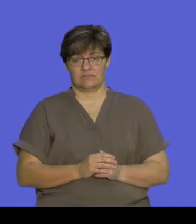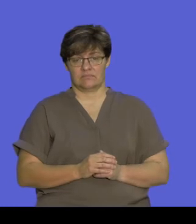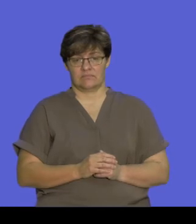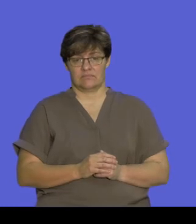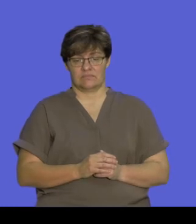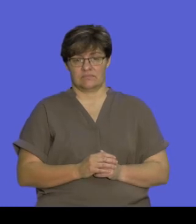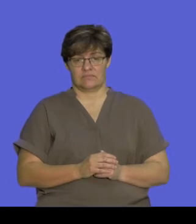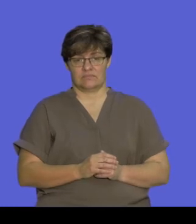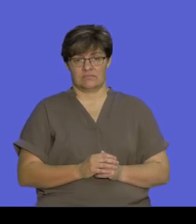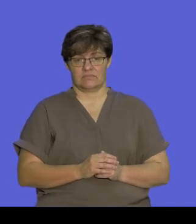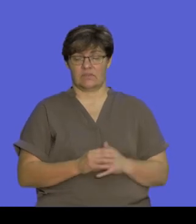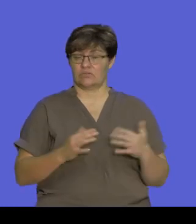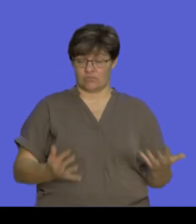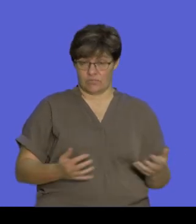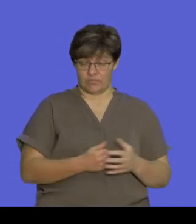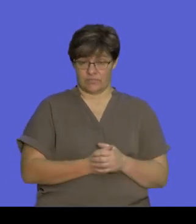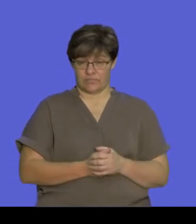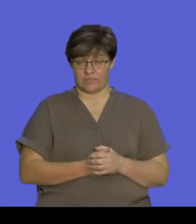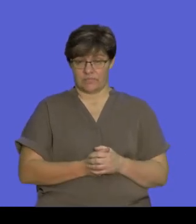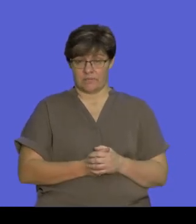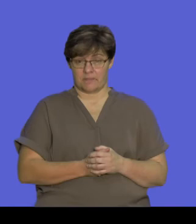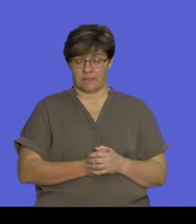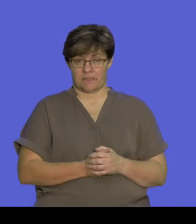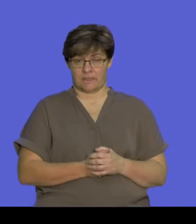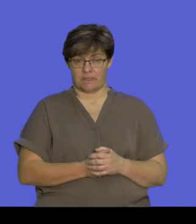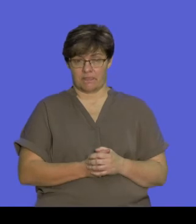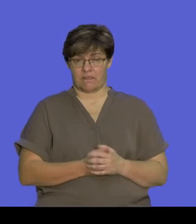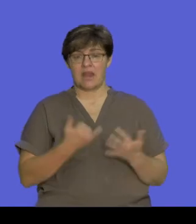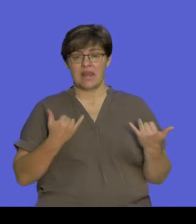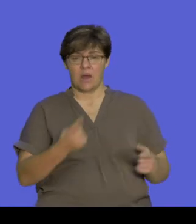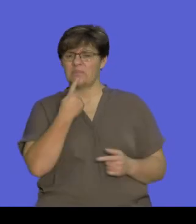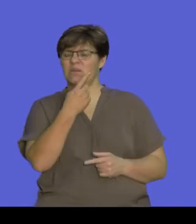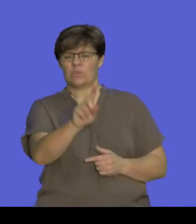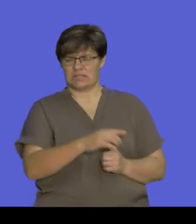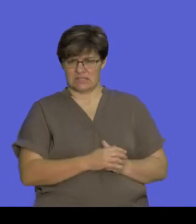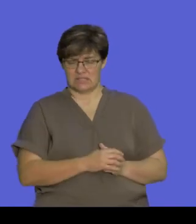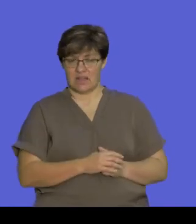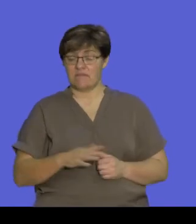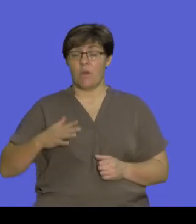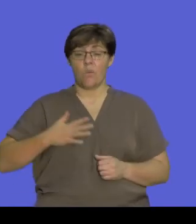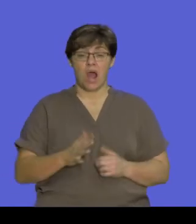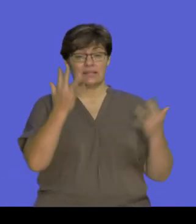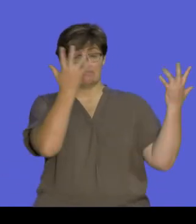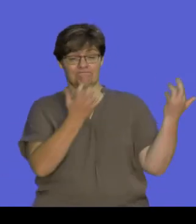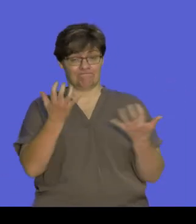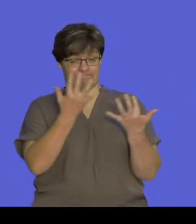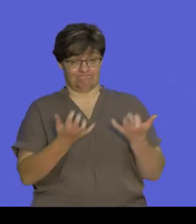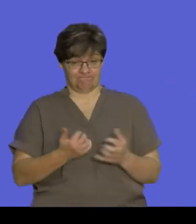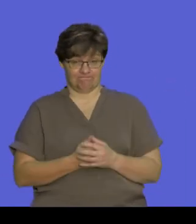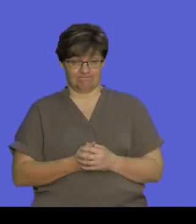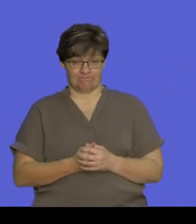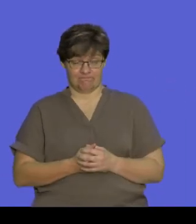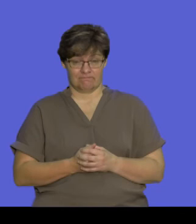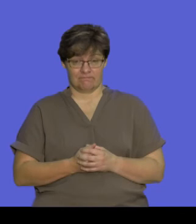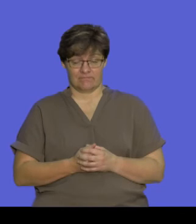20.41%. So guys, here's what I'm saying to you. If I want to calculate when